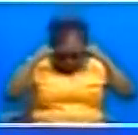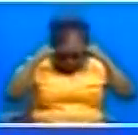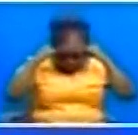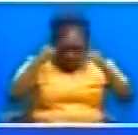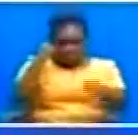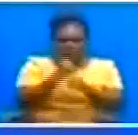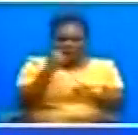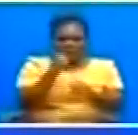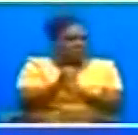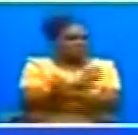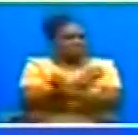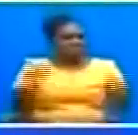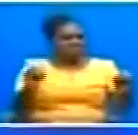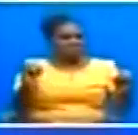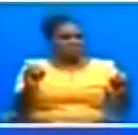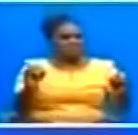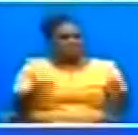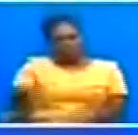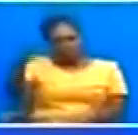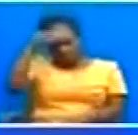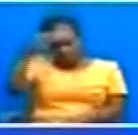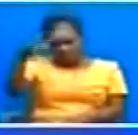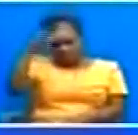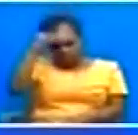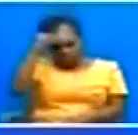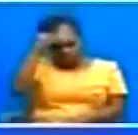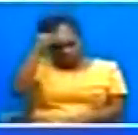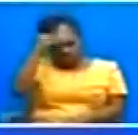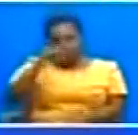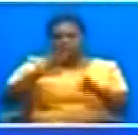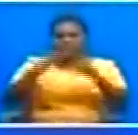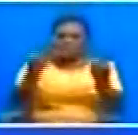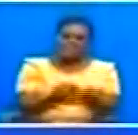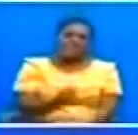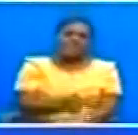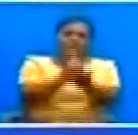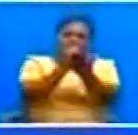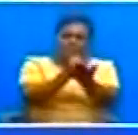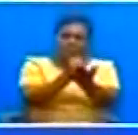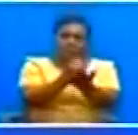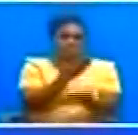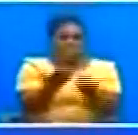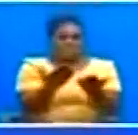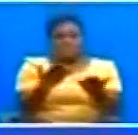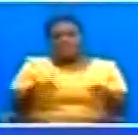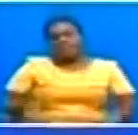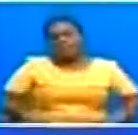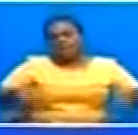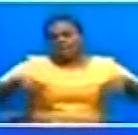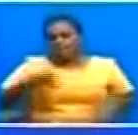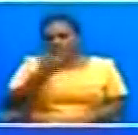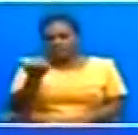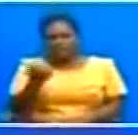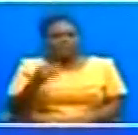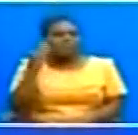house chores until after the exam. Education will rid his family of trouble, make them live better lives. My